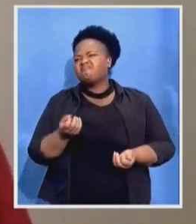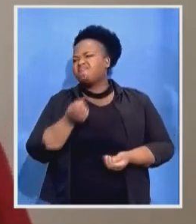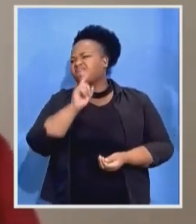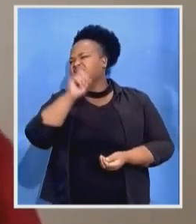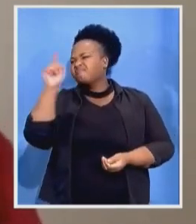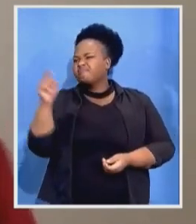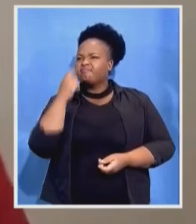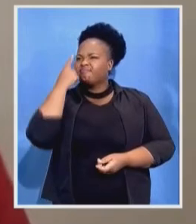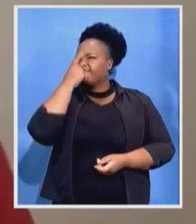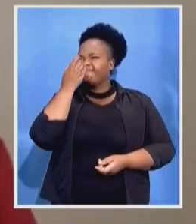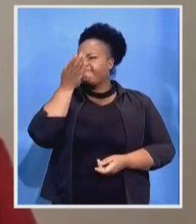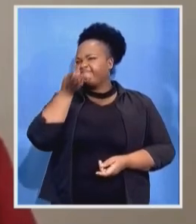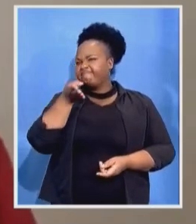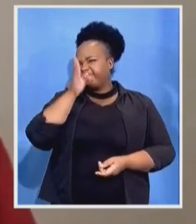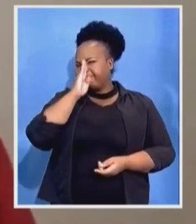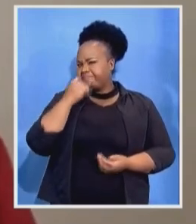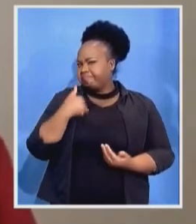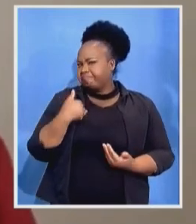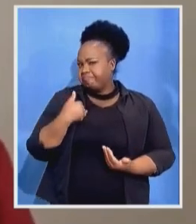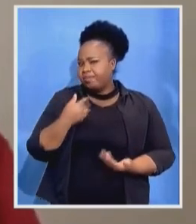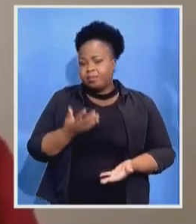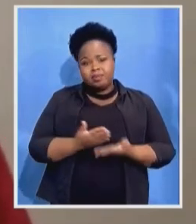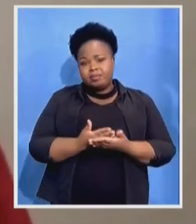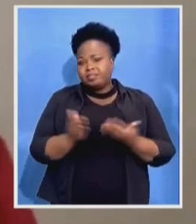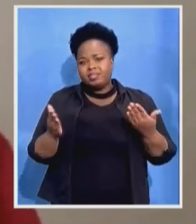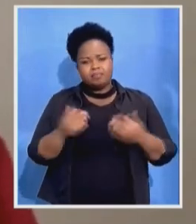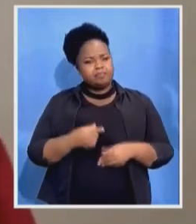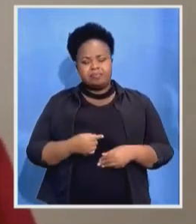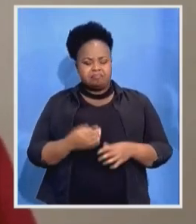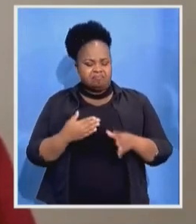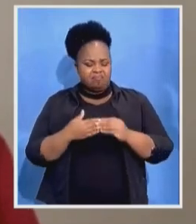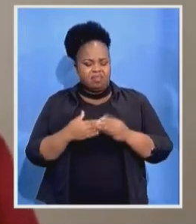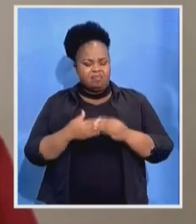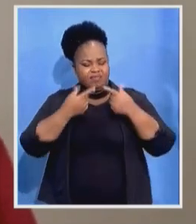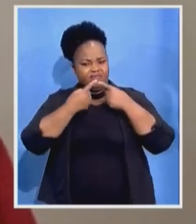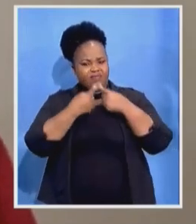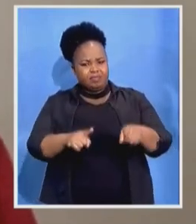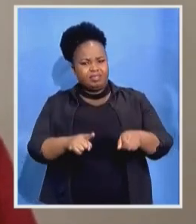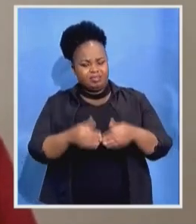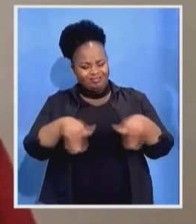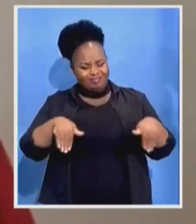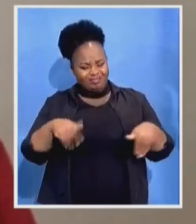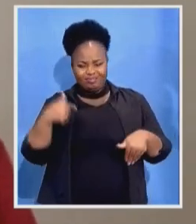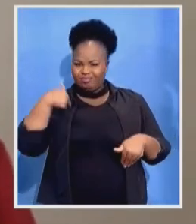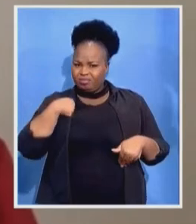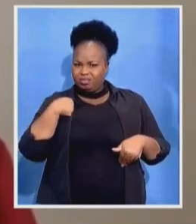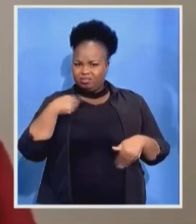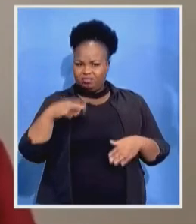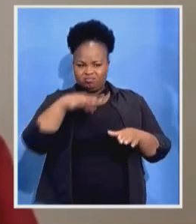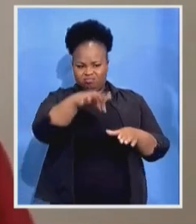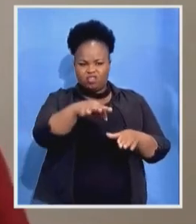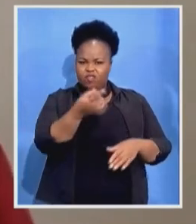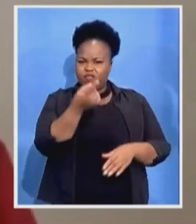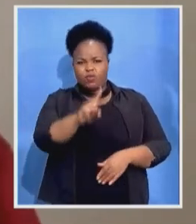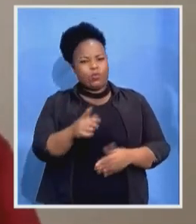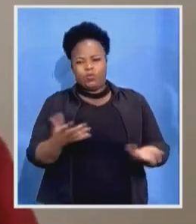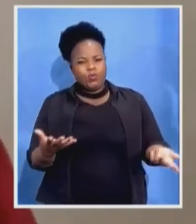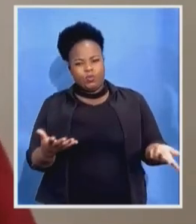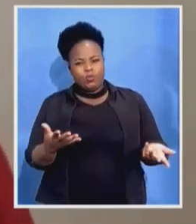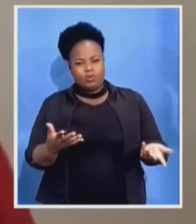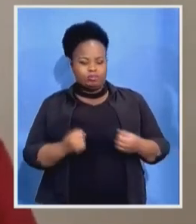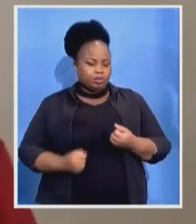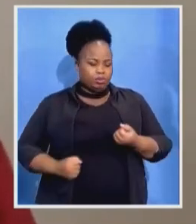may not be members of the party, why should we support, why should I spend 100